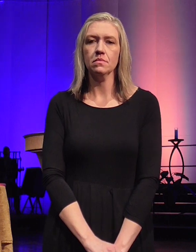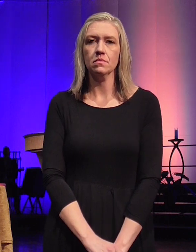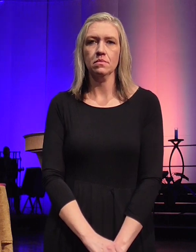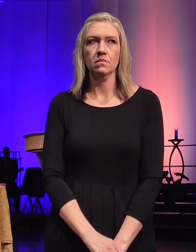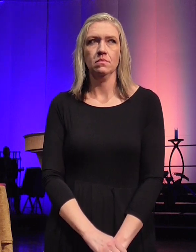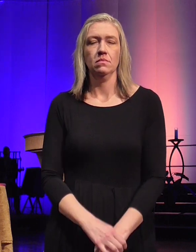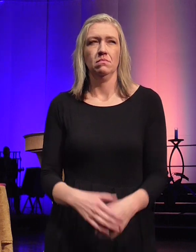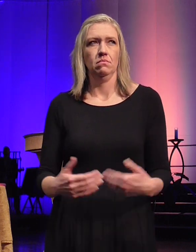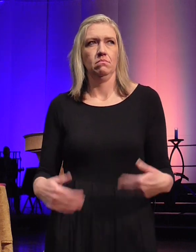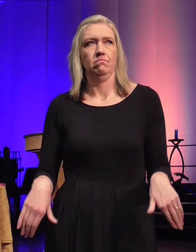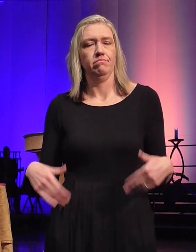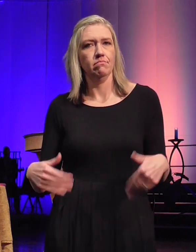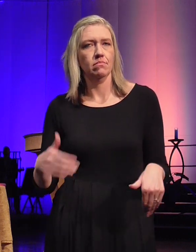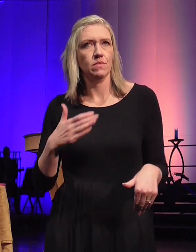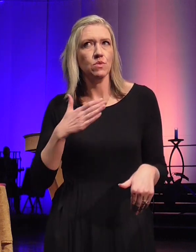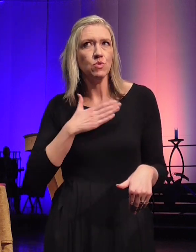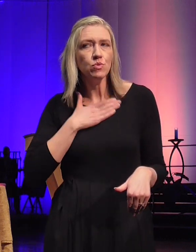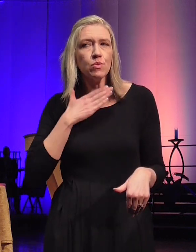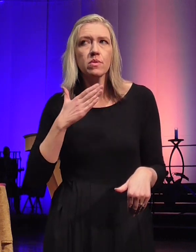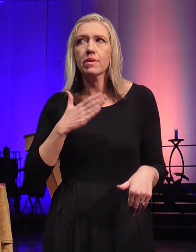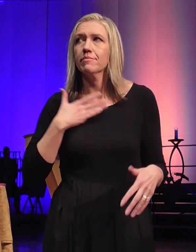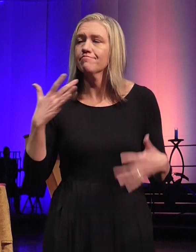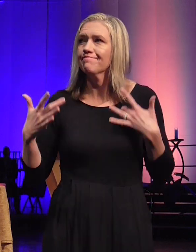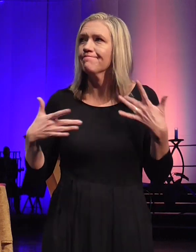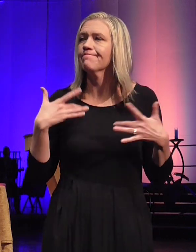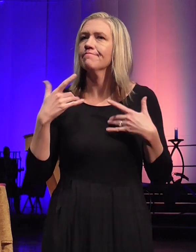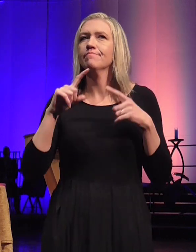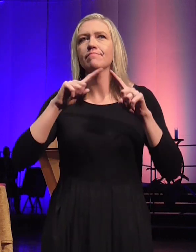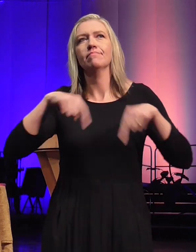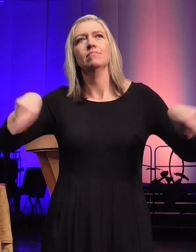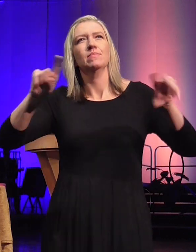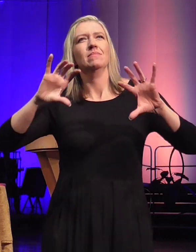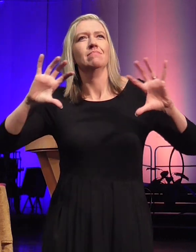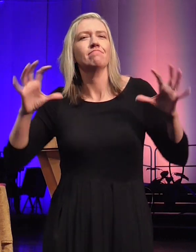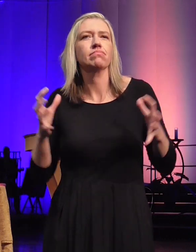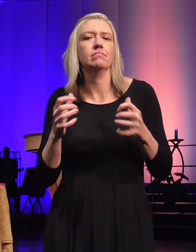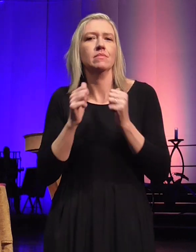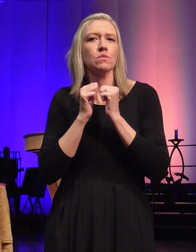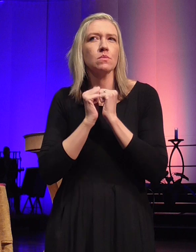What a joy it is to be together in prayer this morning